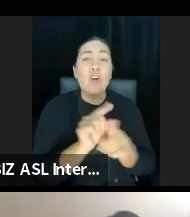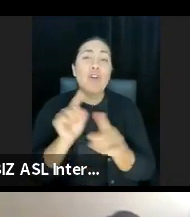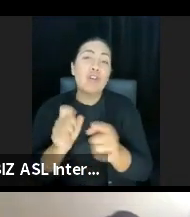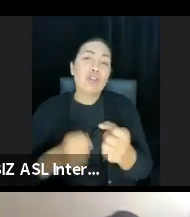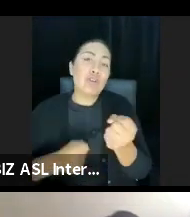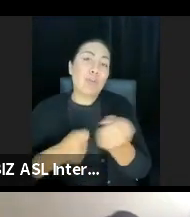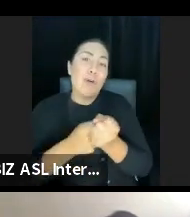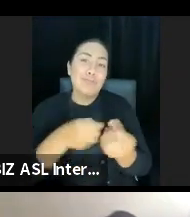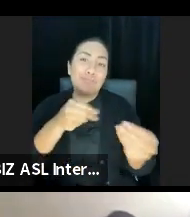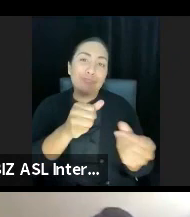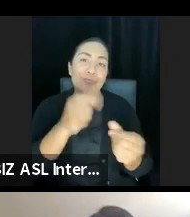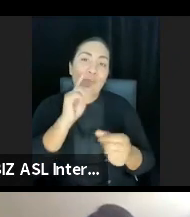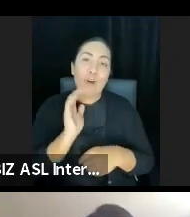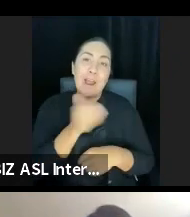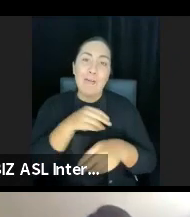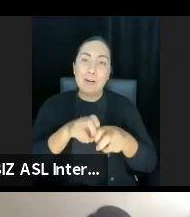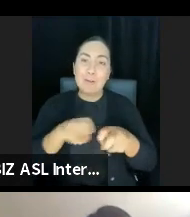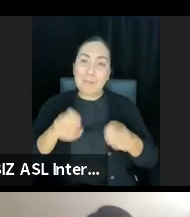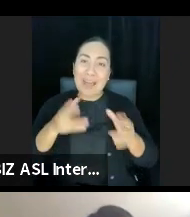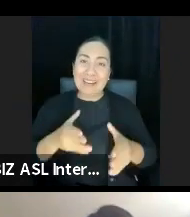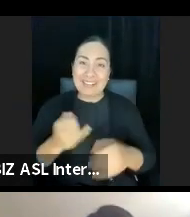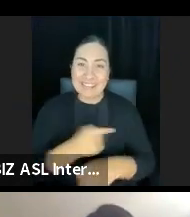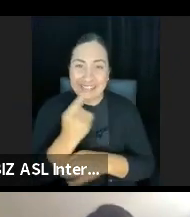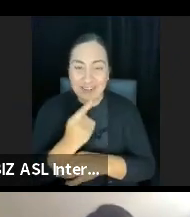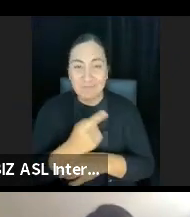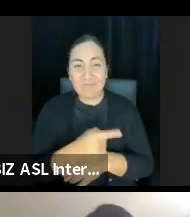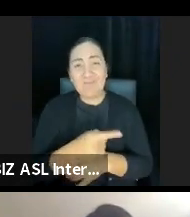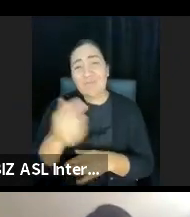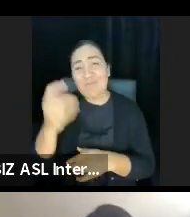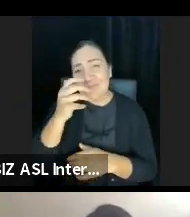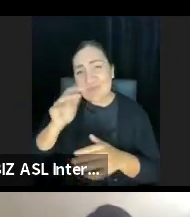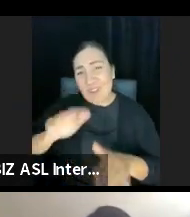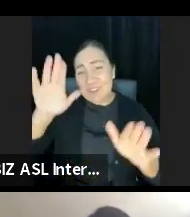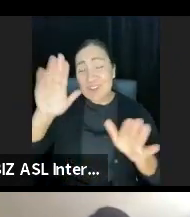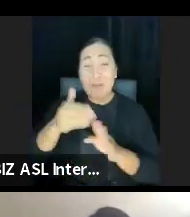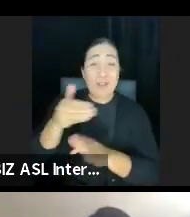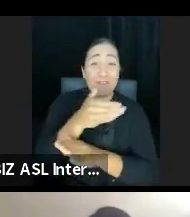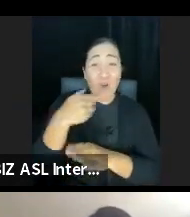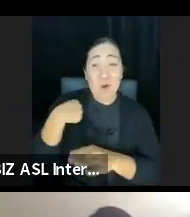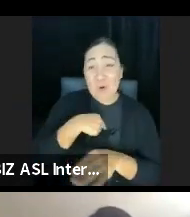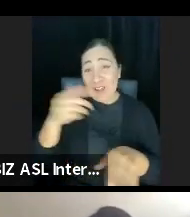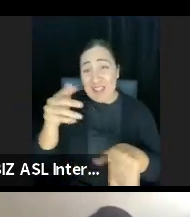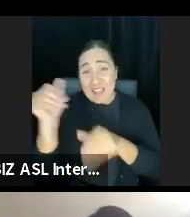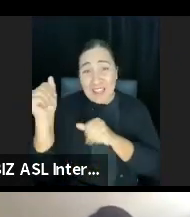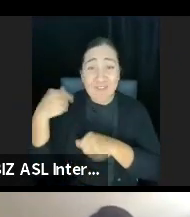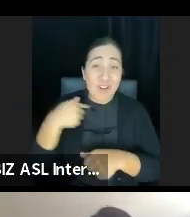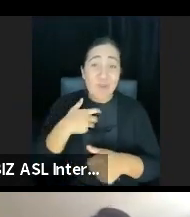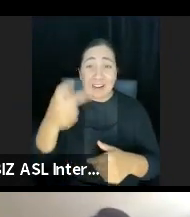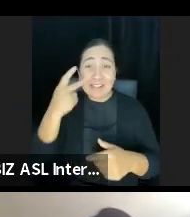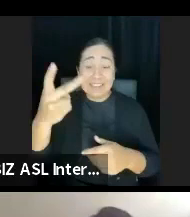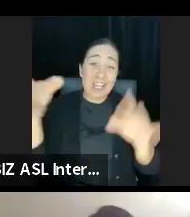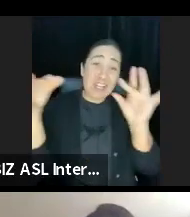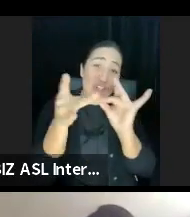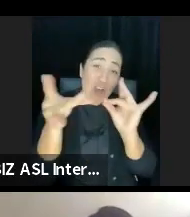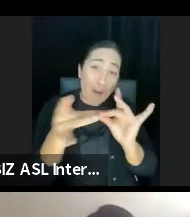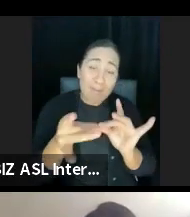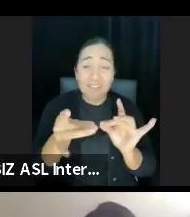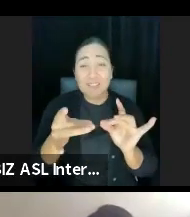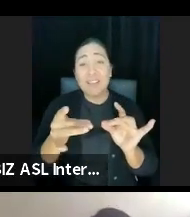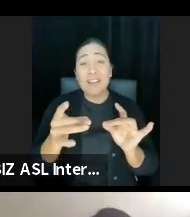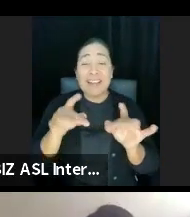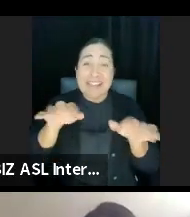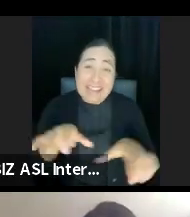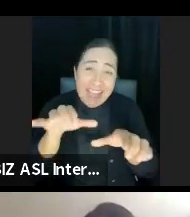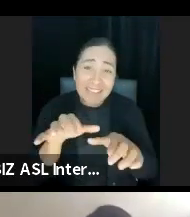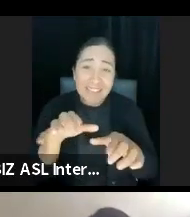today. Awesome. And before we go, we want to see the commons in action. We've talked about the commons a lot. If